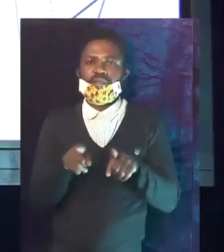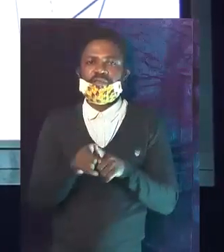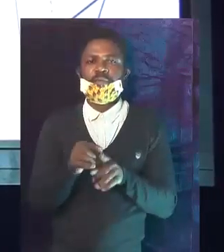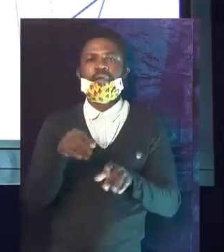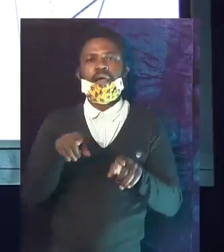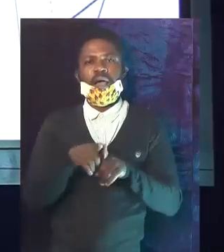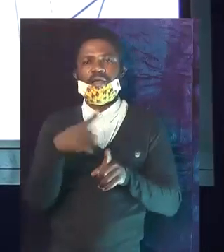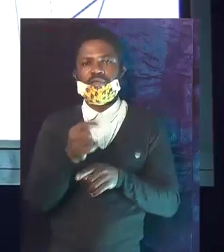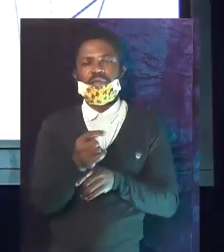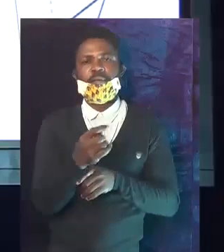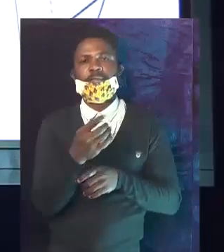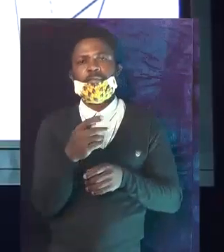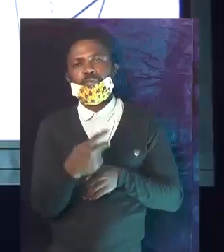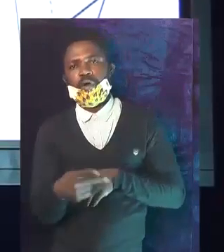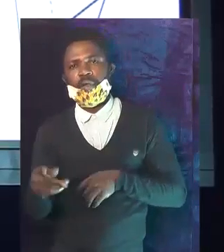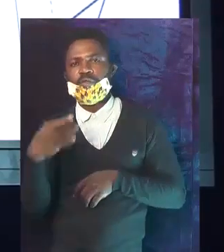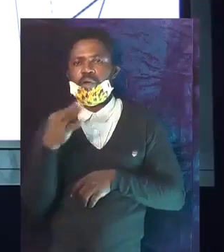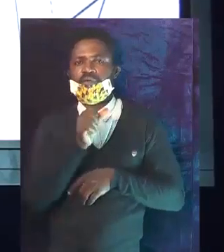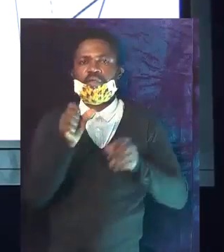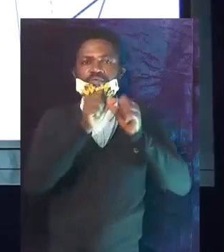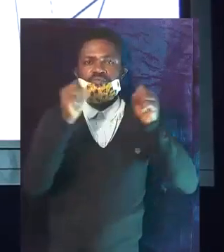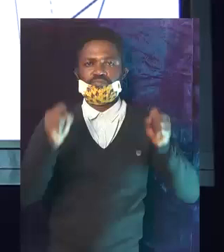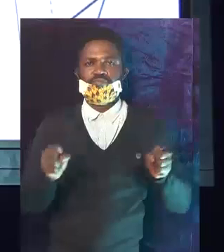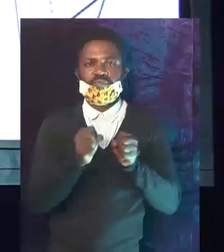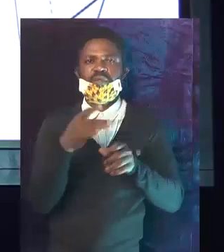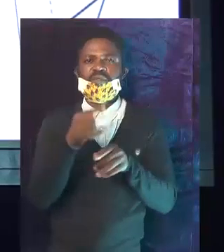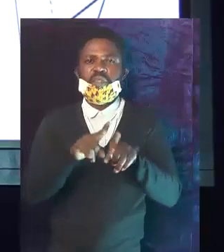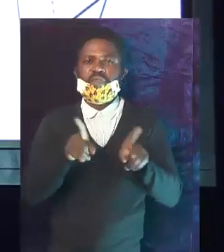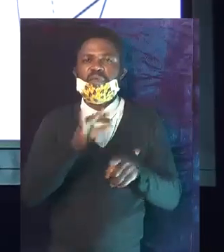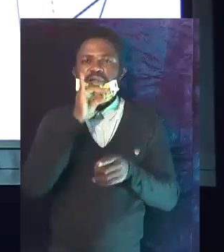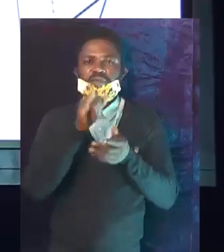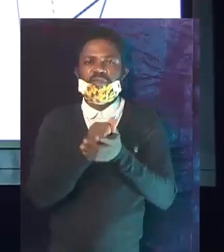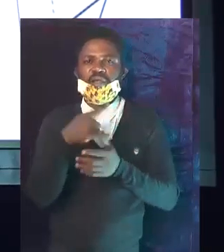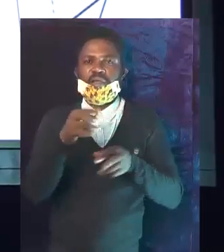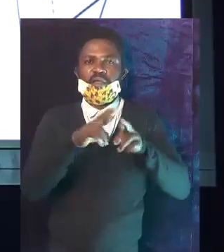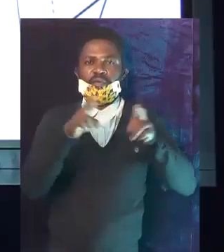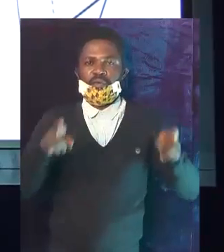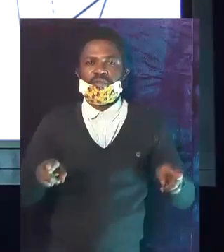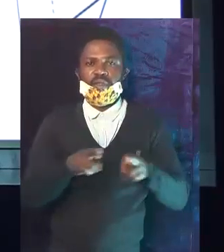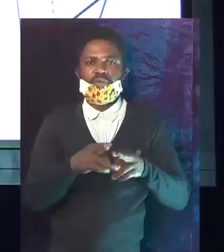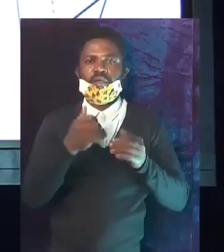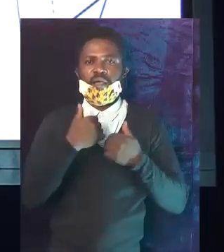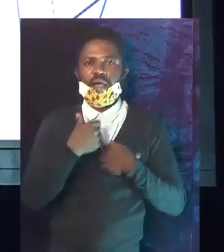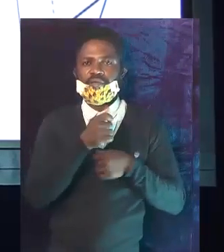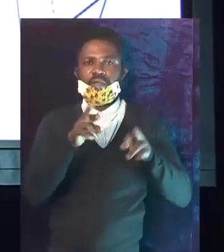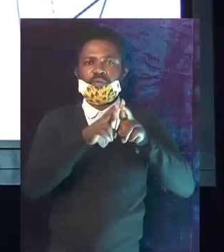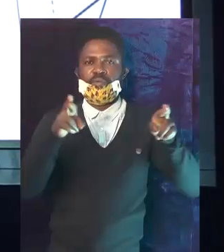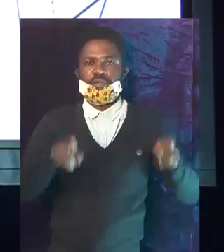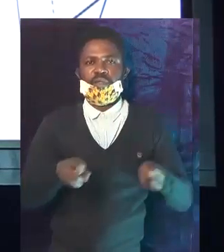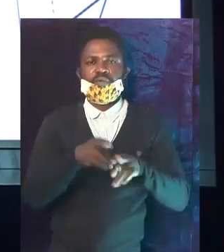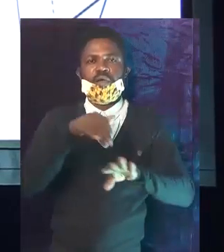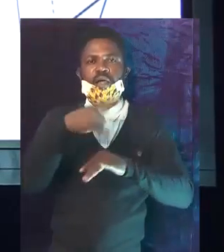as the properties of a square-based pyramid. The only difference is the fact that a rectangle-based pyramid has a rectangle at the